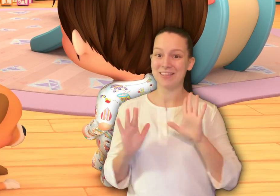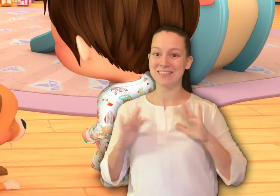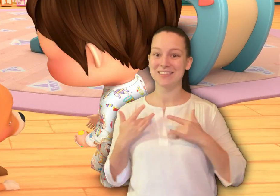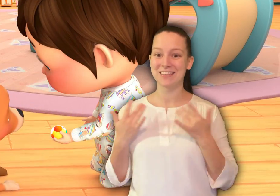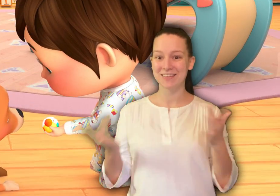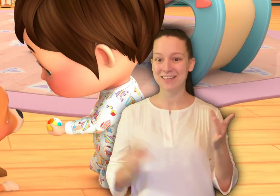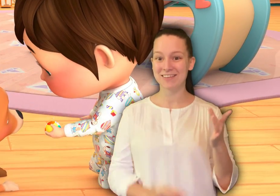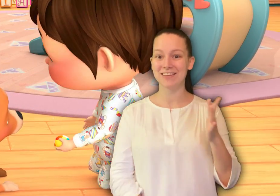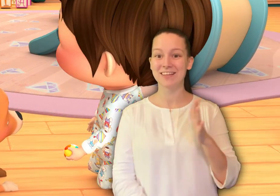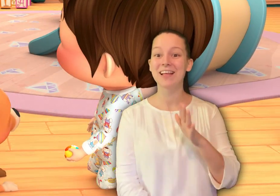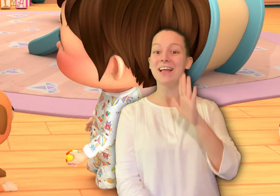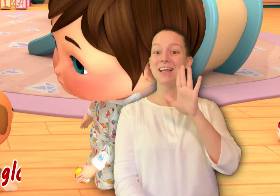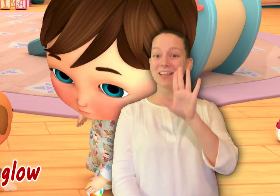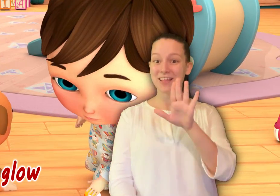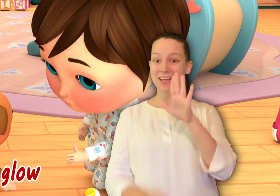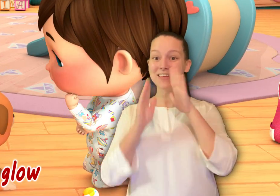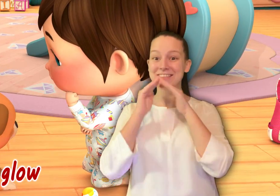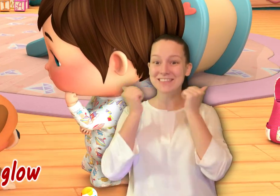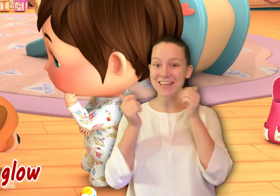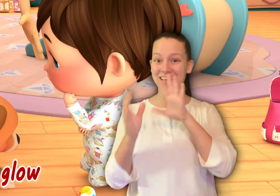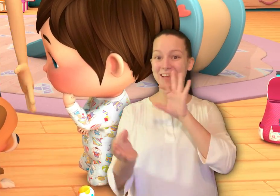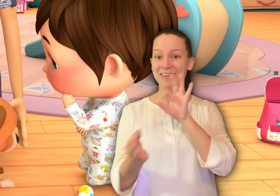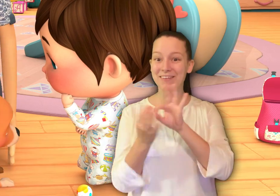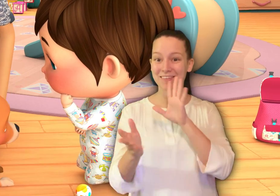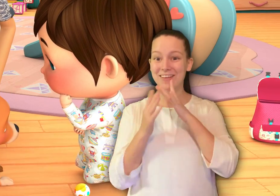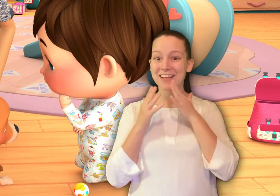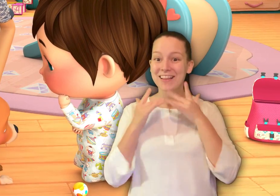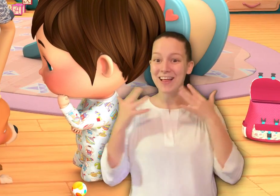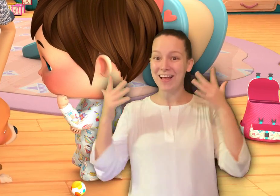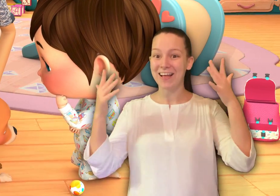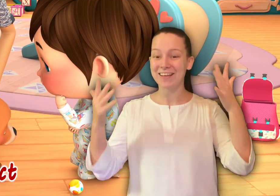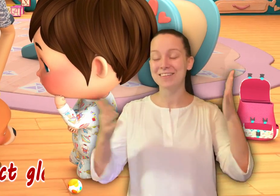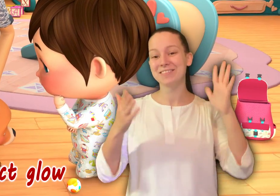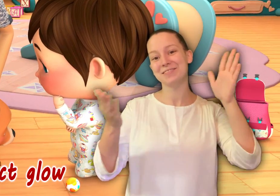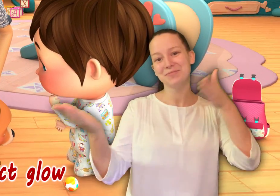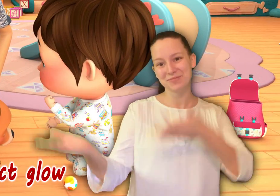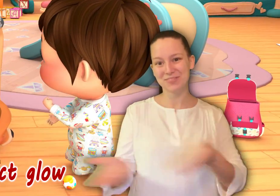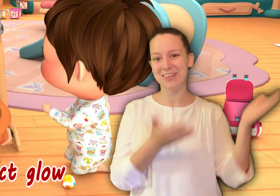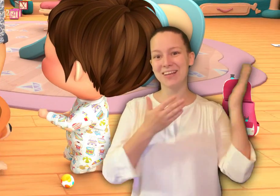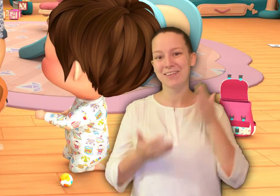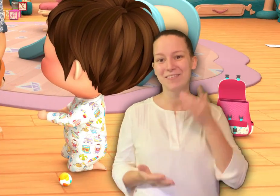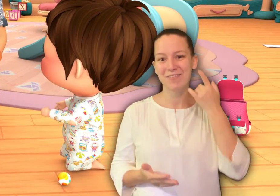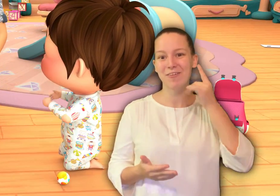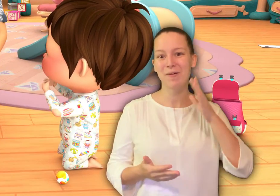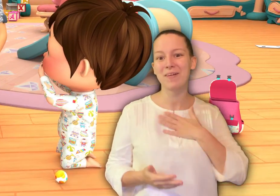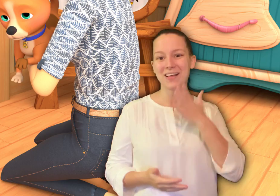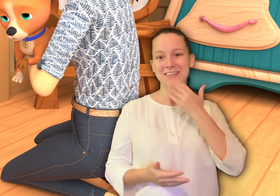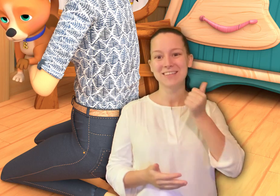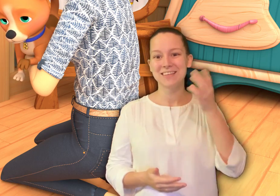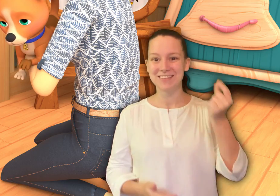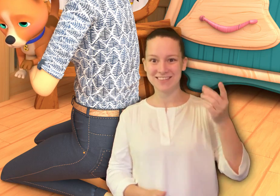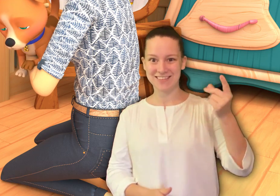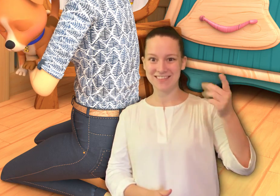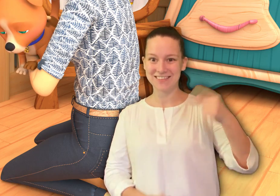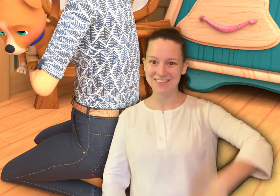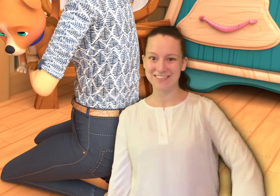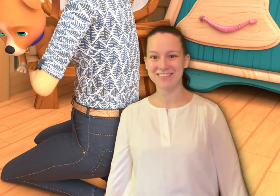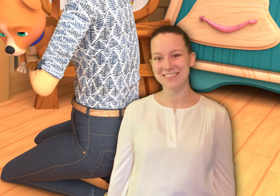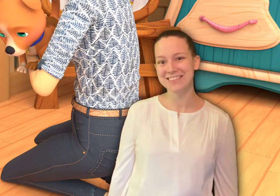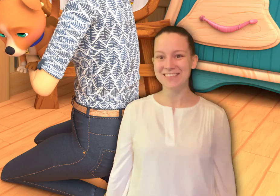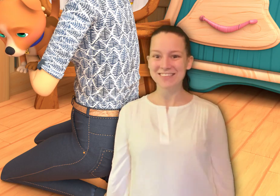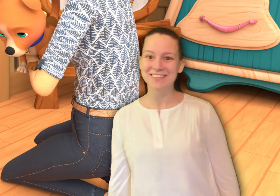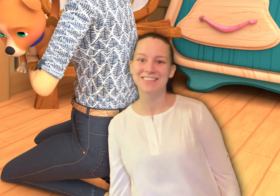perfect glow perfect glow perfect glow bring your smile and perfect glow my sweet